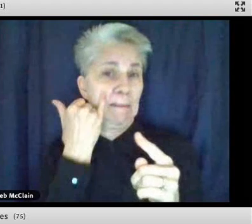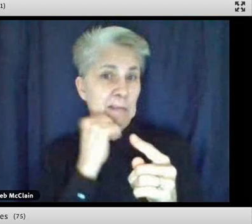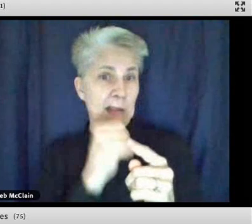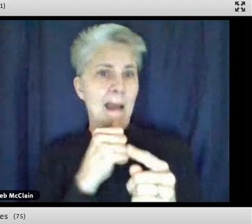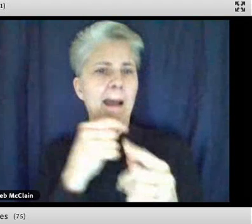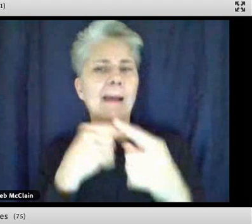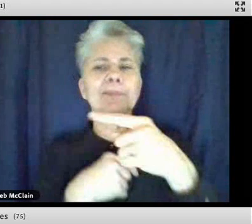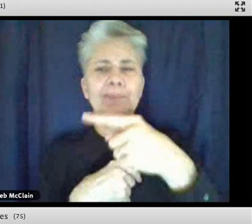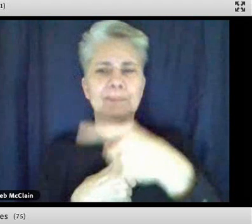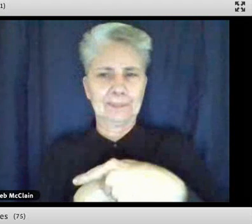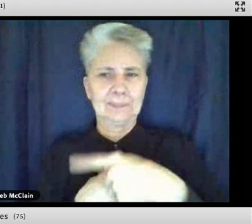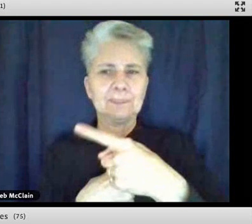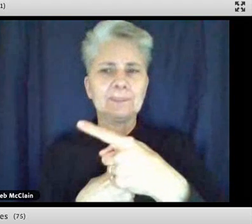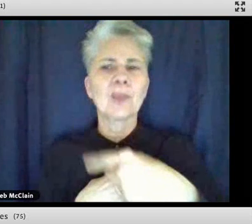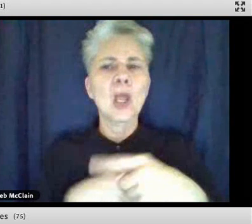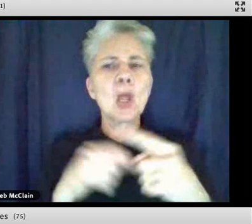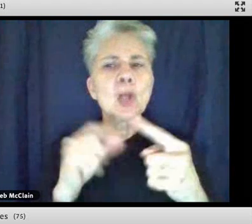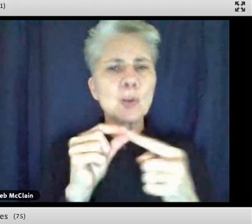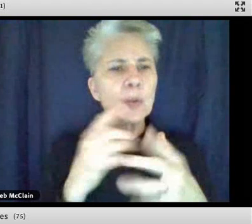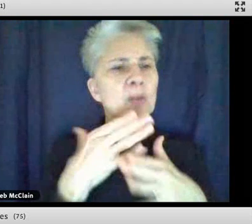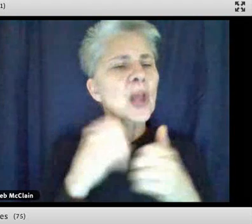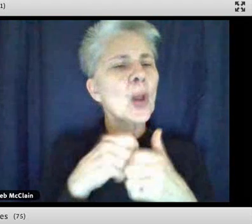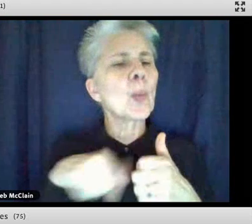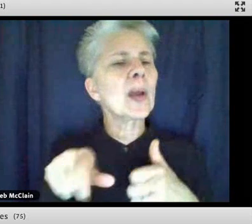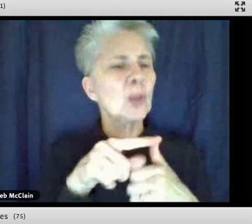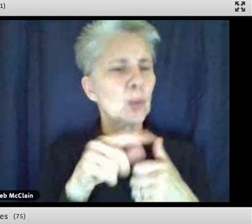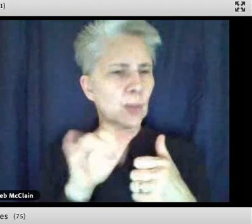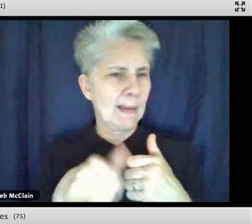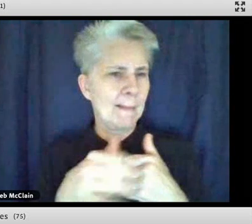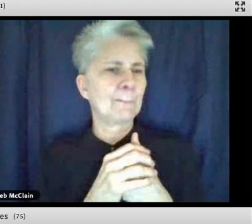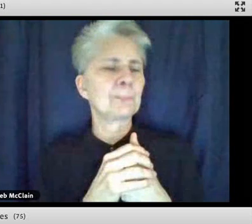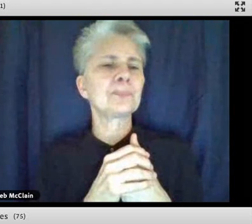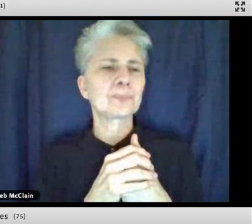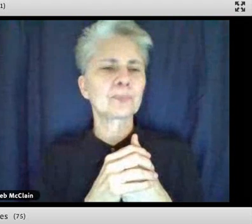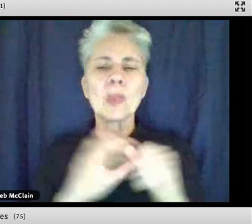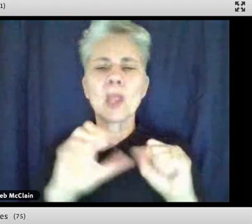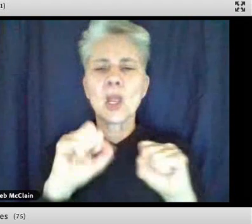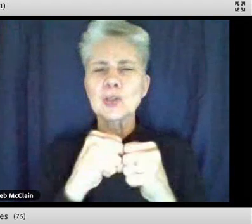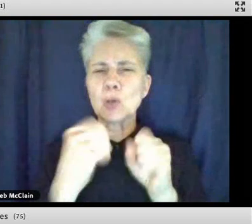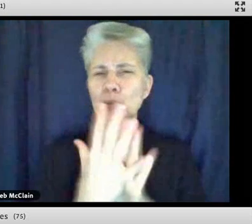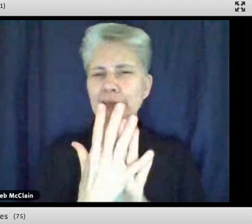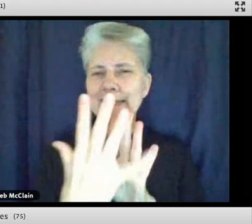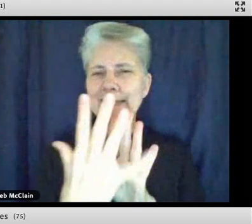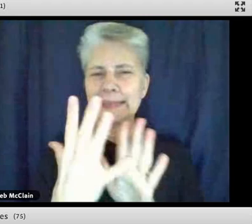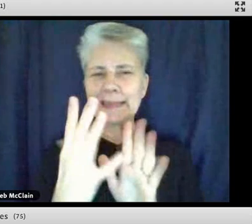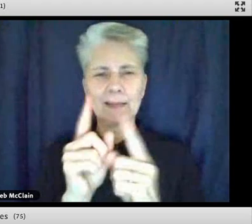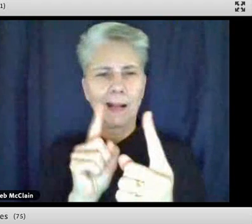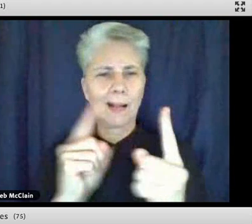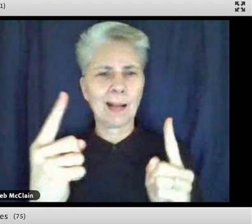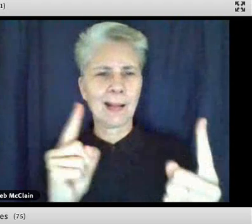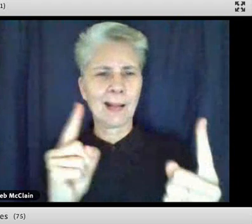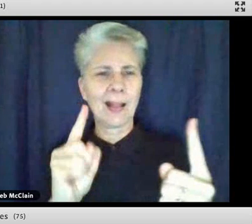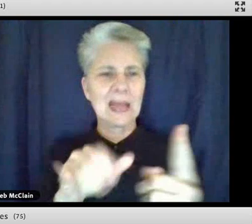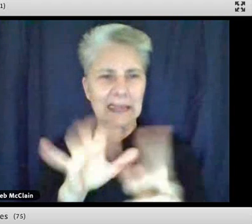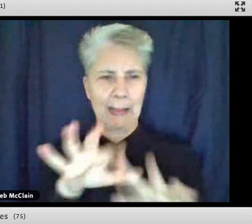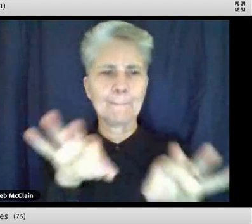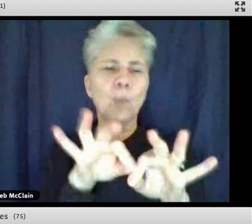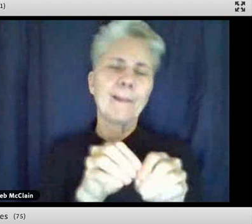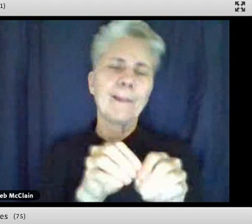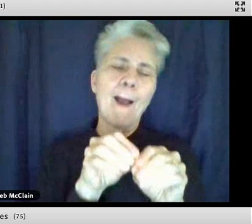case, there's some terms that I wanted to share with you. Social distancing is very